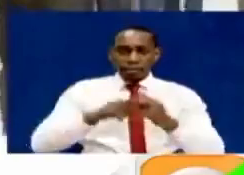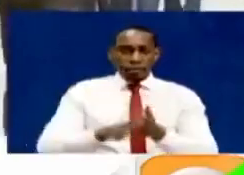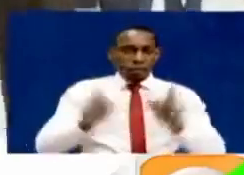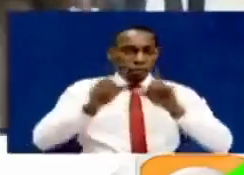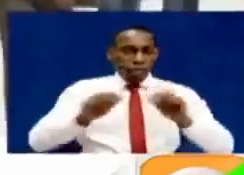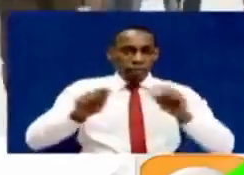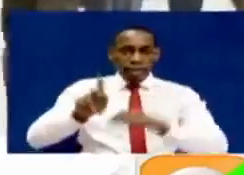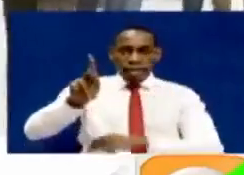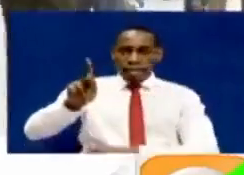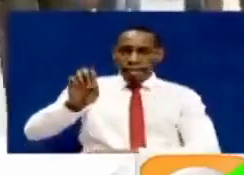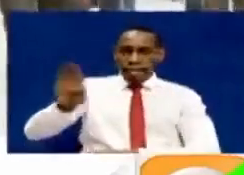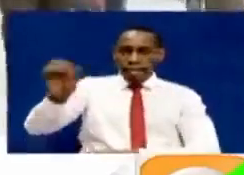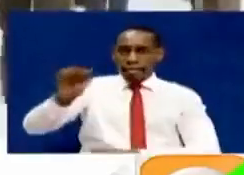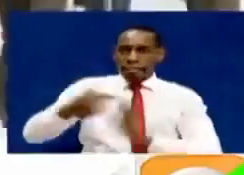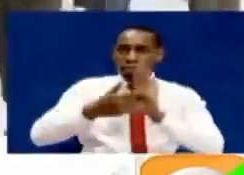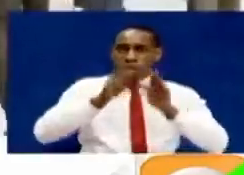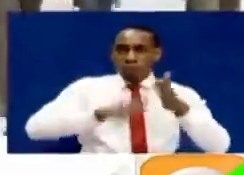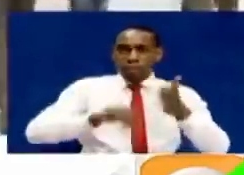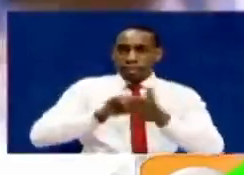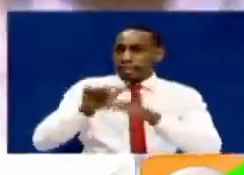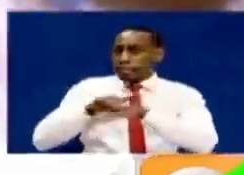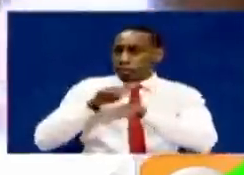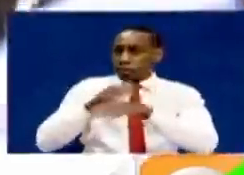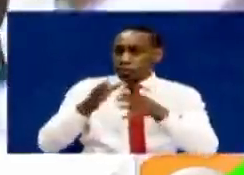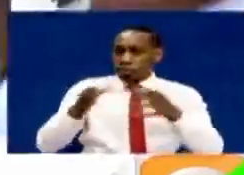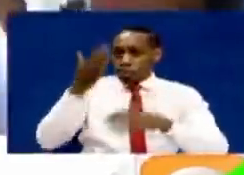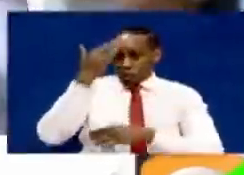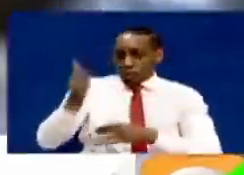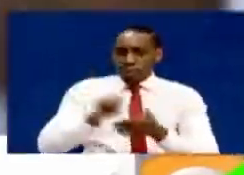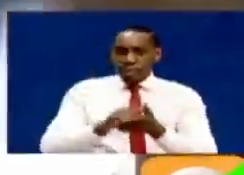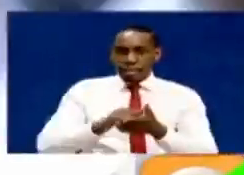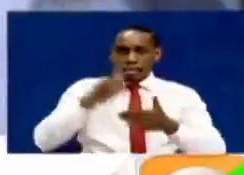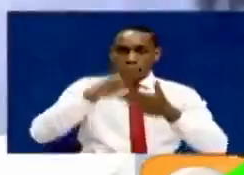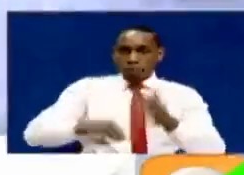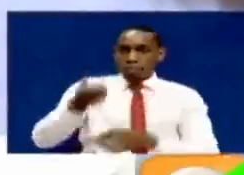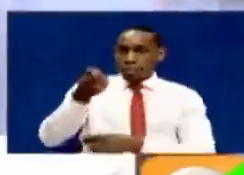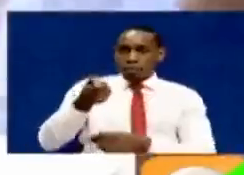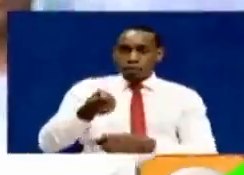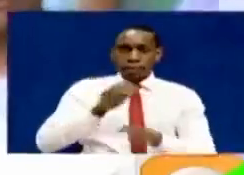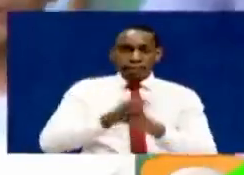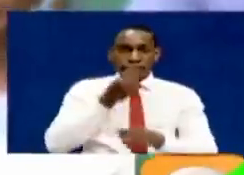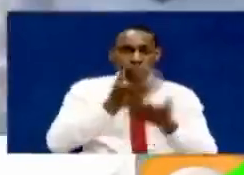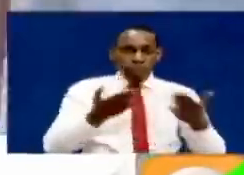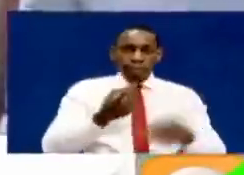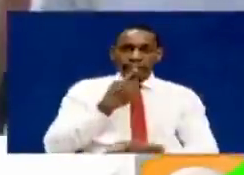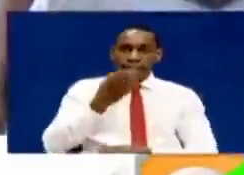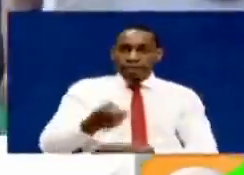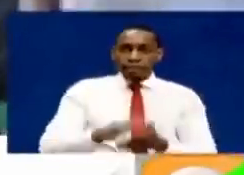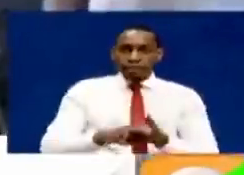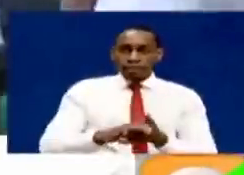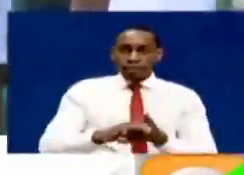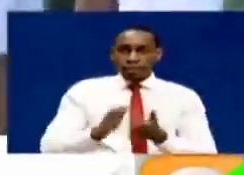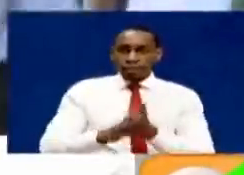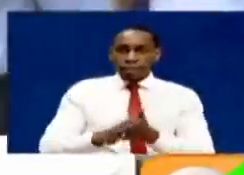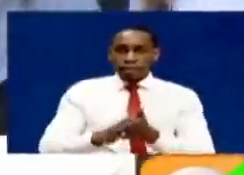the Kenya National Bureau of Statistics indicated the slowdown was attributed to lower costs of most food products like tomatoes, spinach